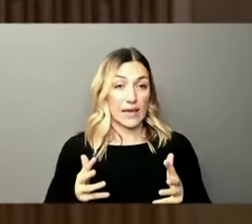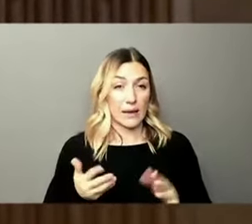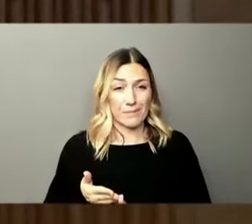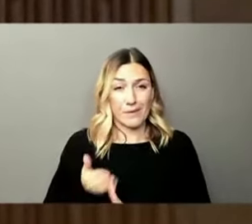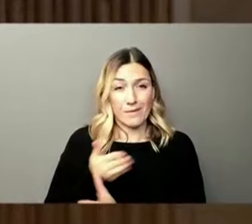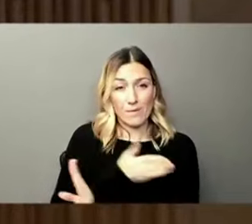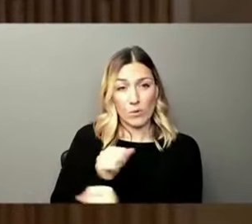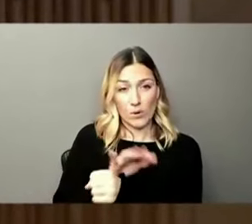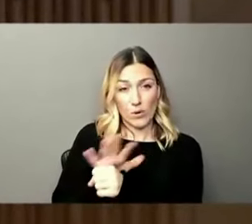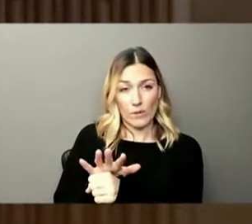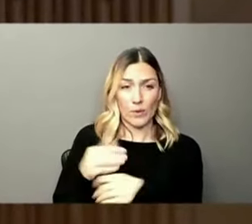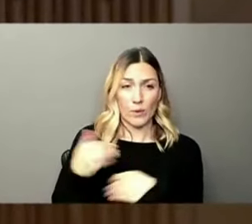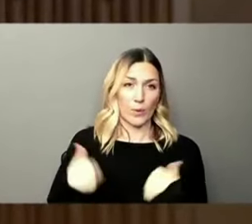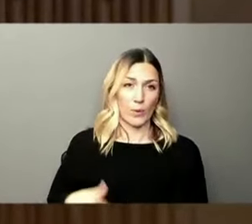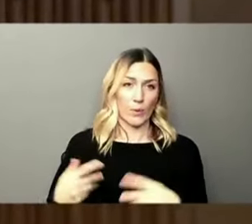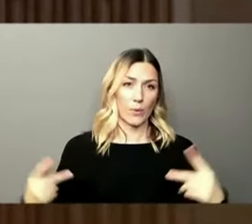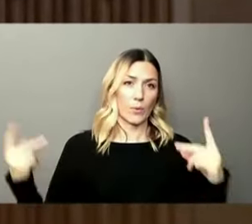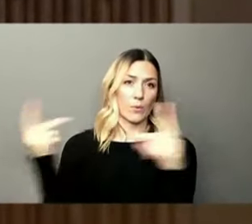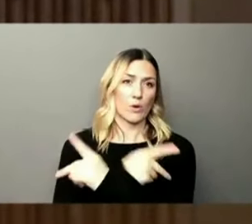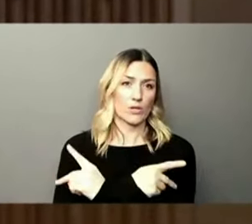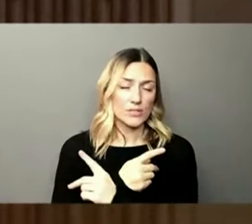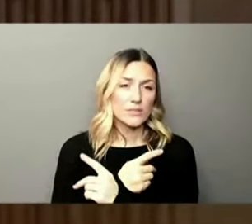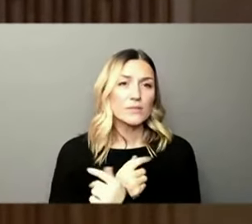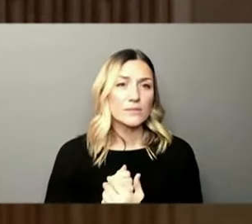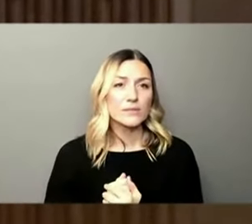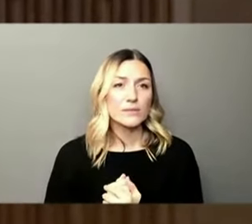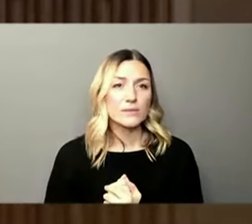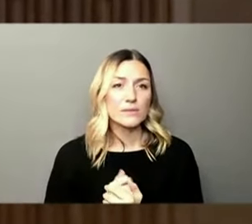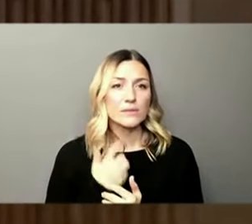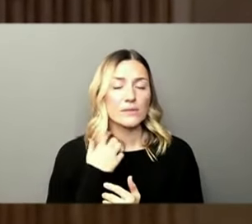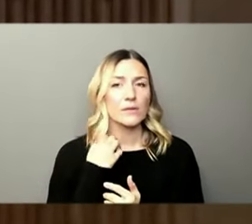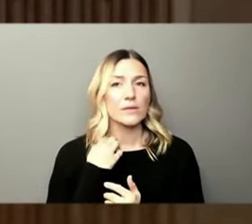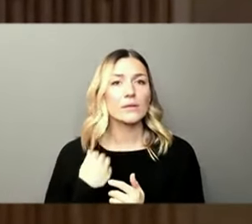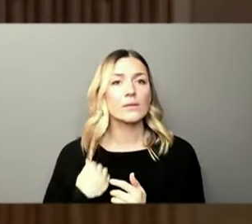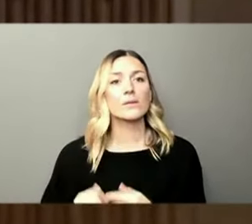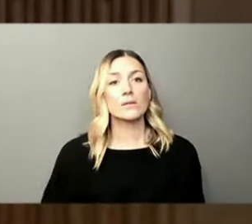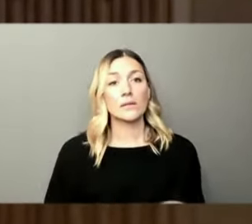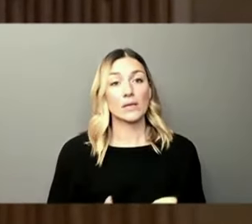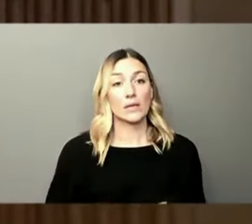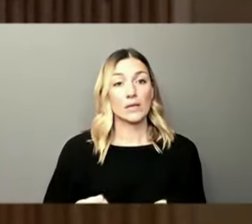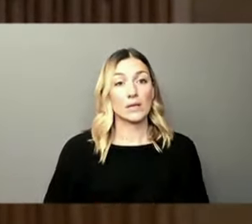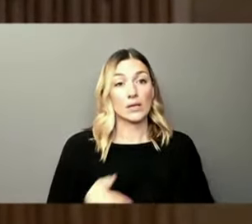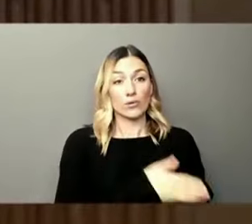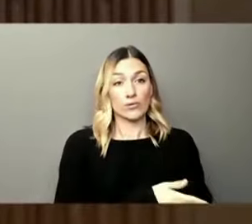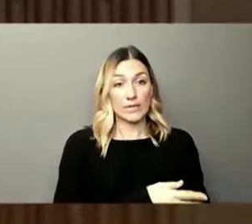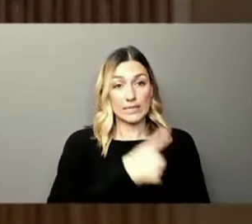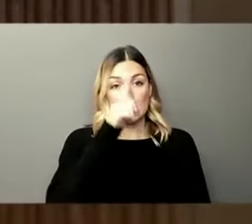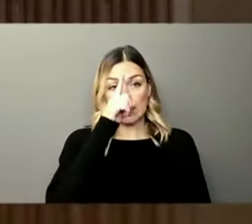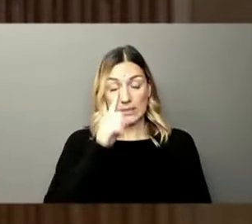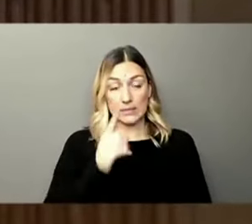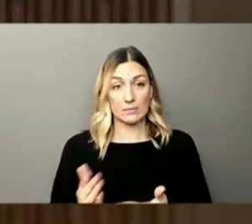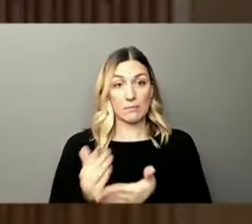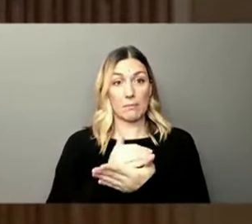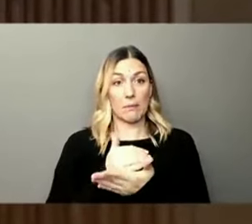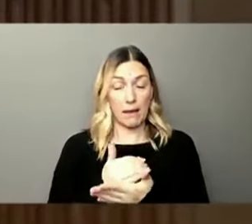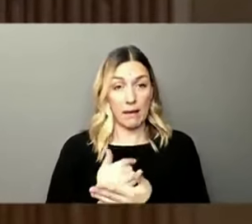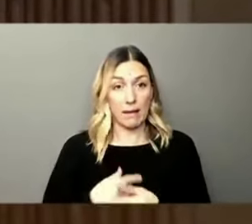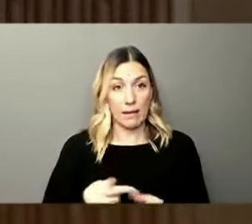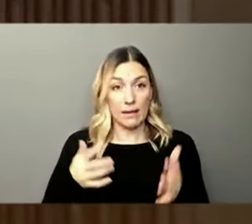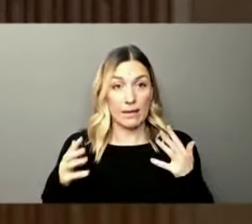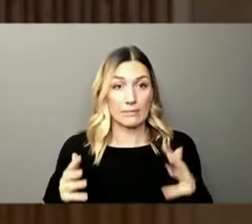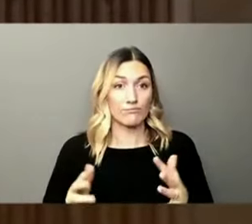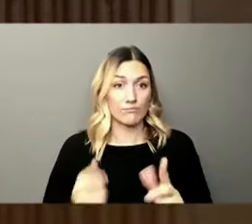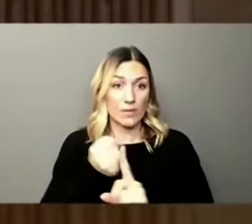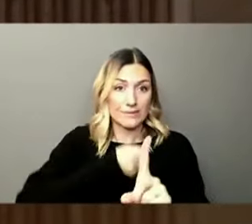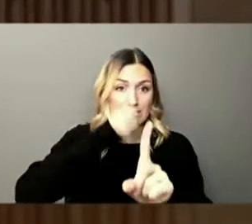COVID has only been intensified and has led to increased panic attacks and hospitalization for suicidal ideations. We